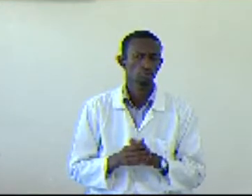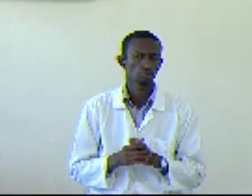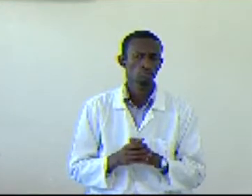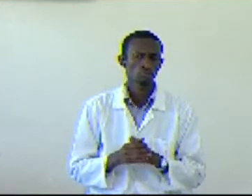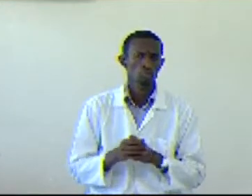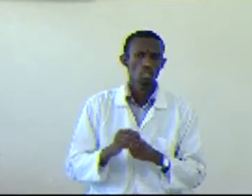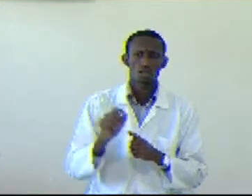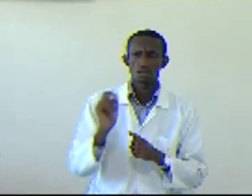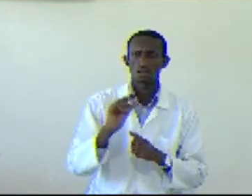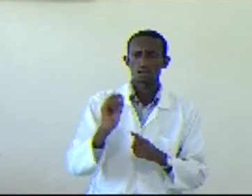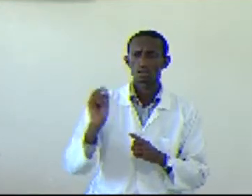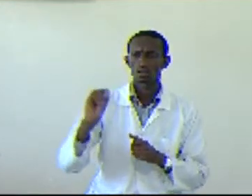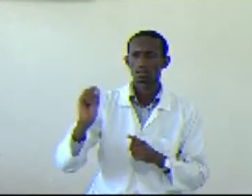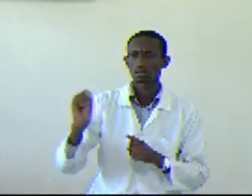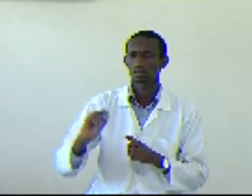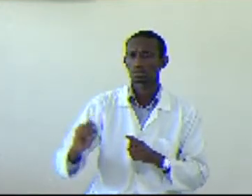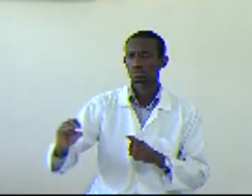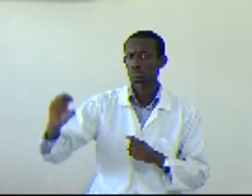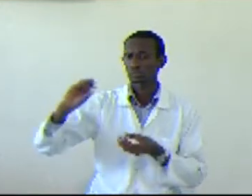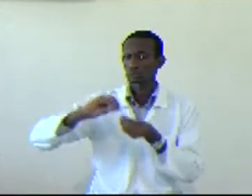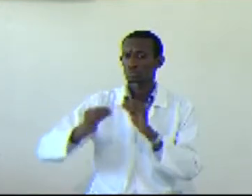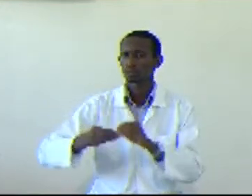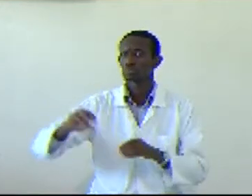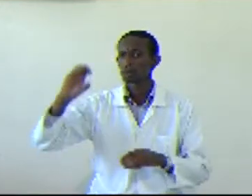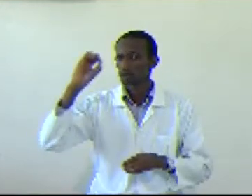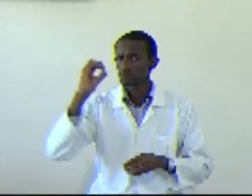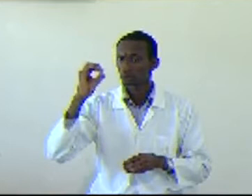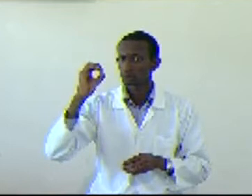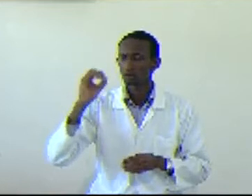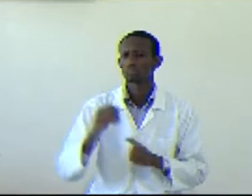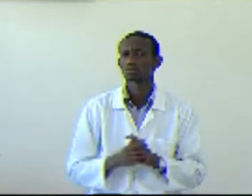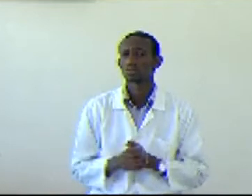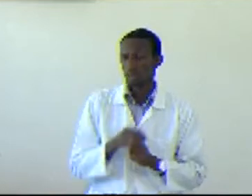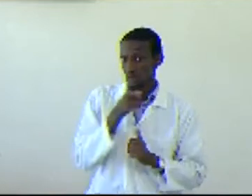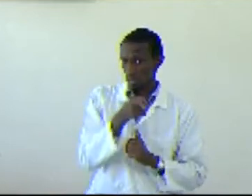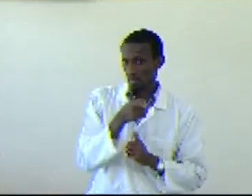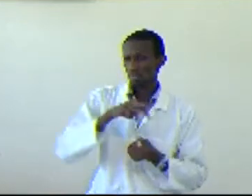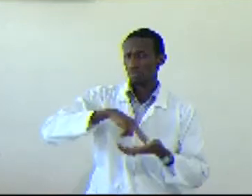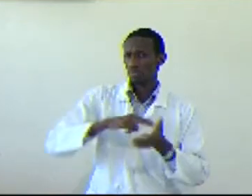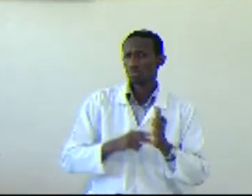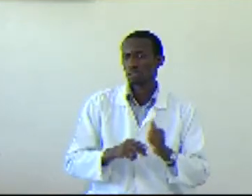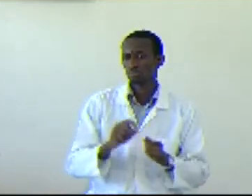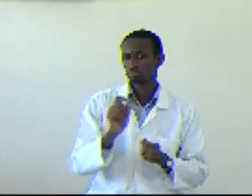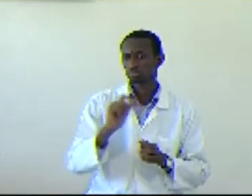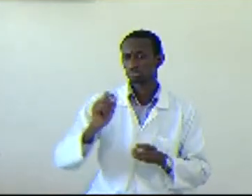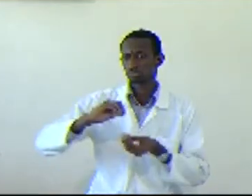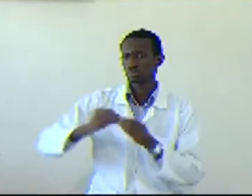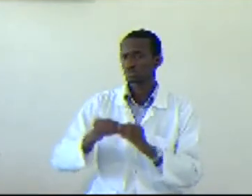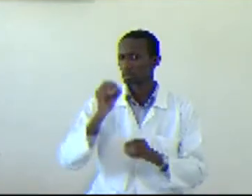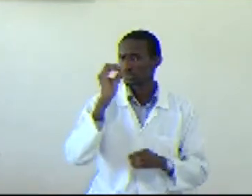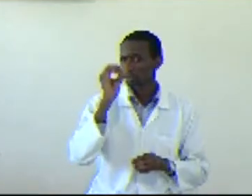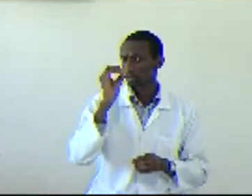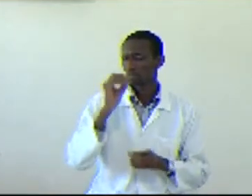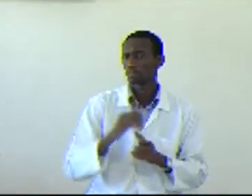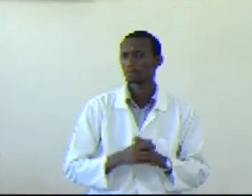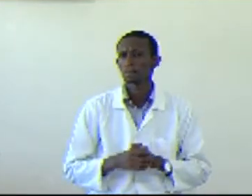zero. So it means that zero, that is zero reading. So there is no reading. So it